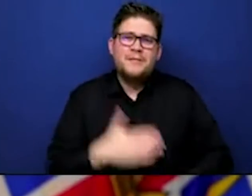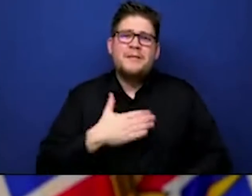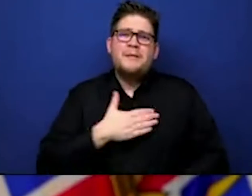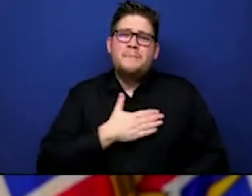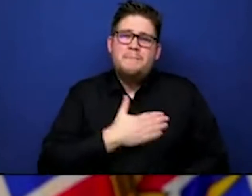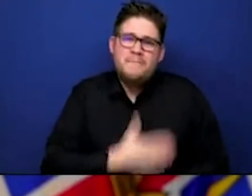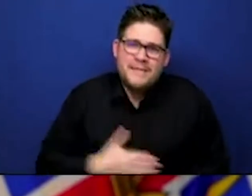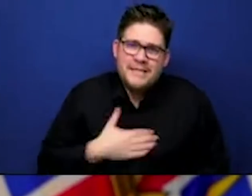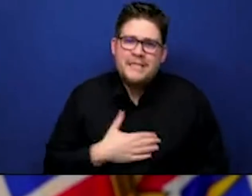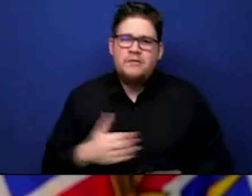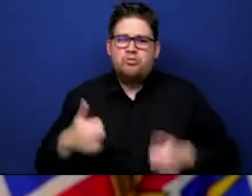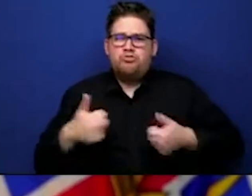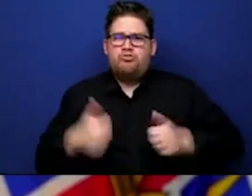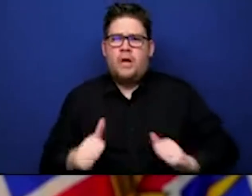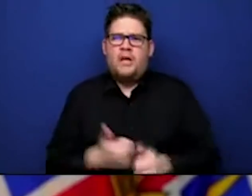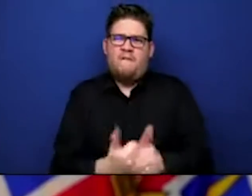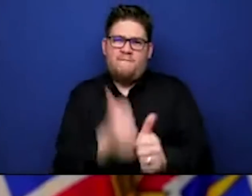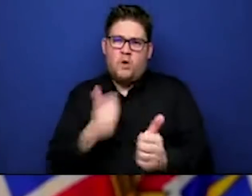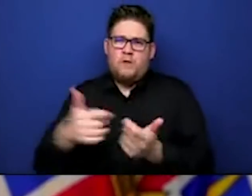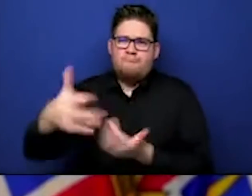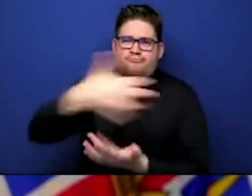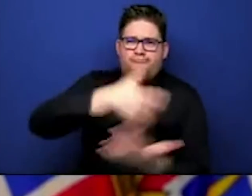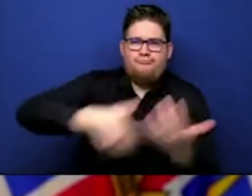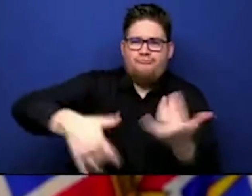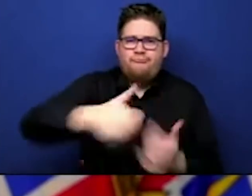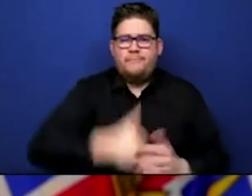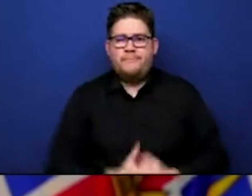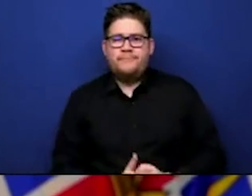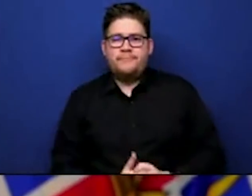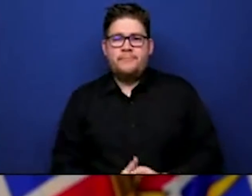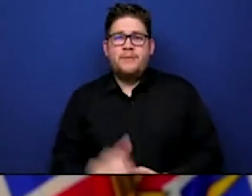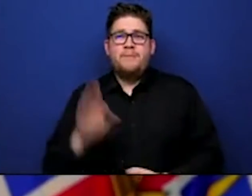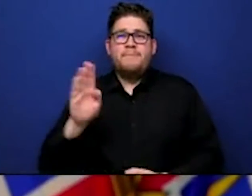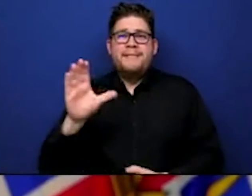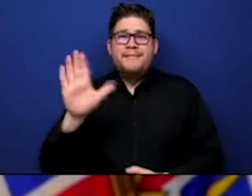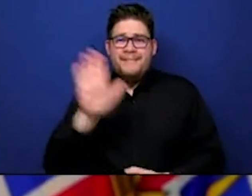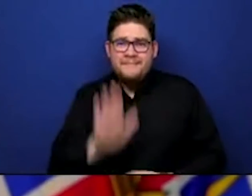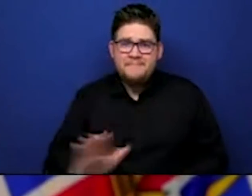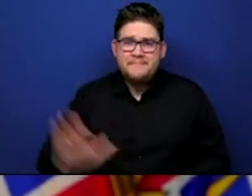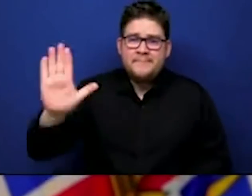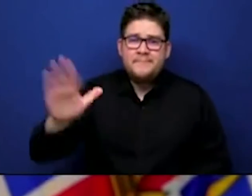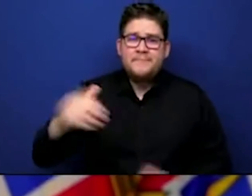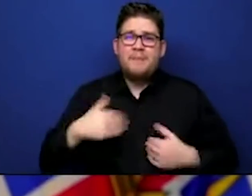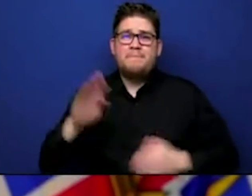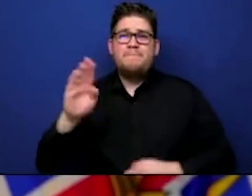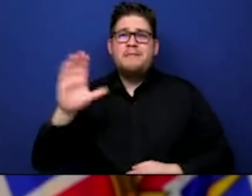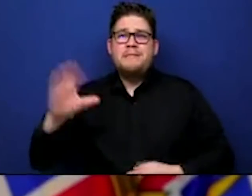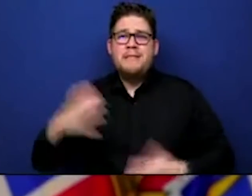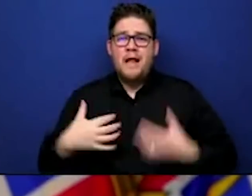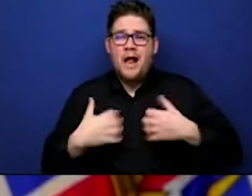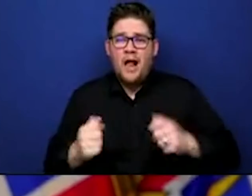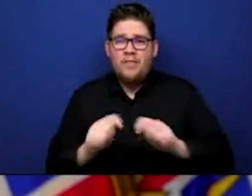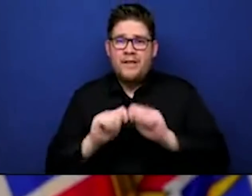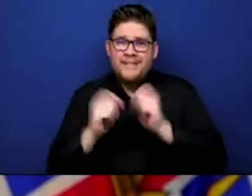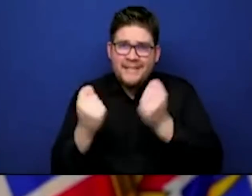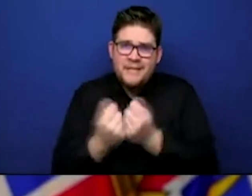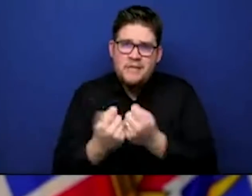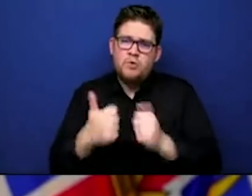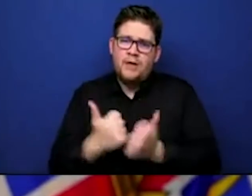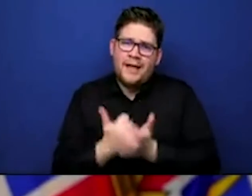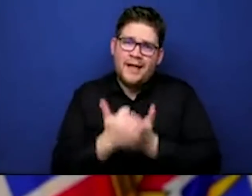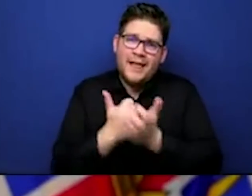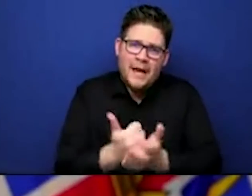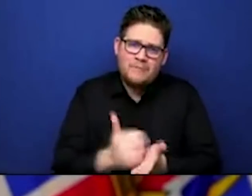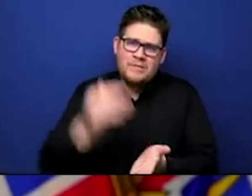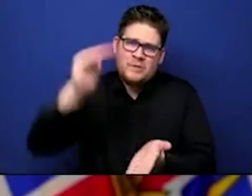Public health teams across the province are also doing all we can to slow the pandemic down, and if you are contacted and told that you